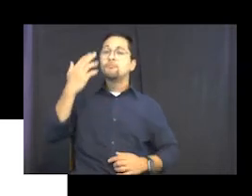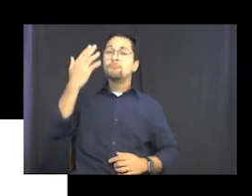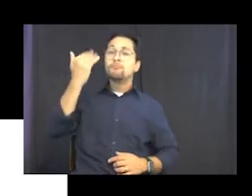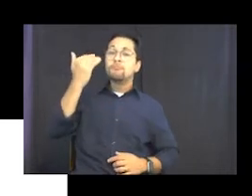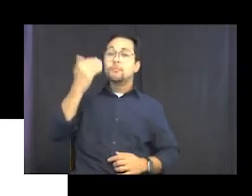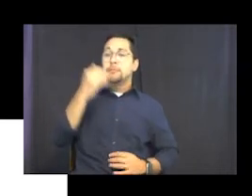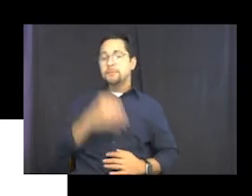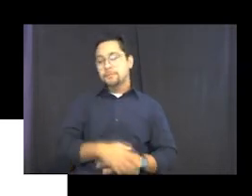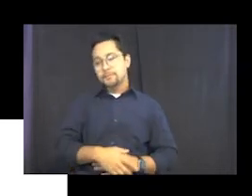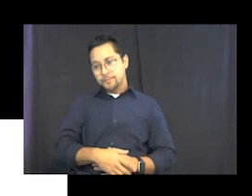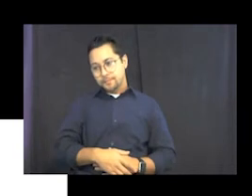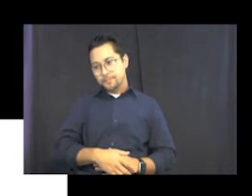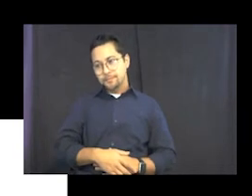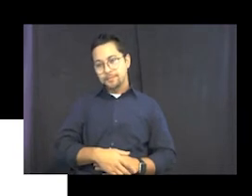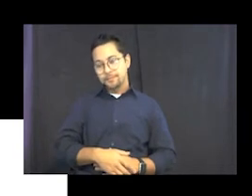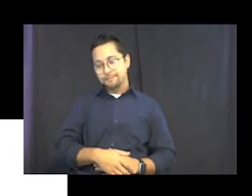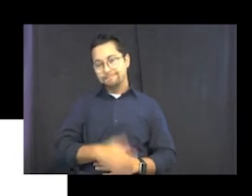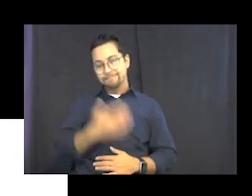because